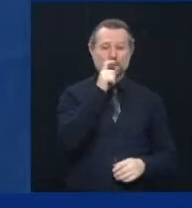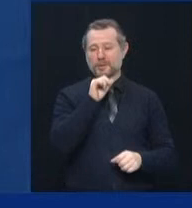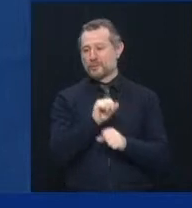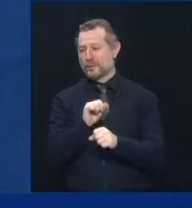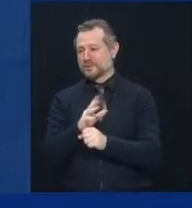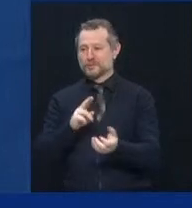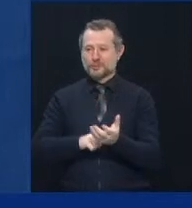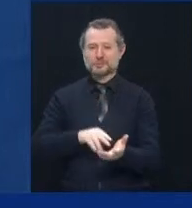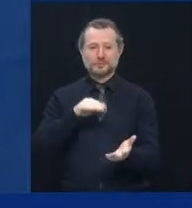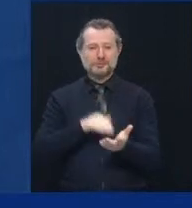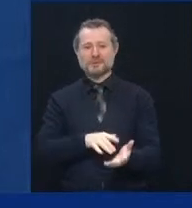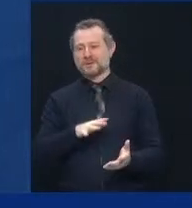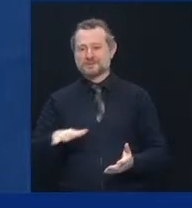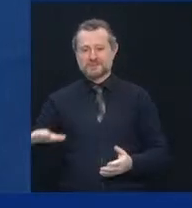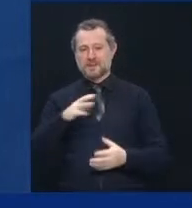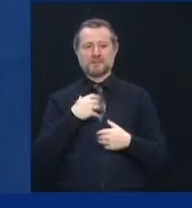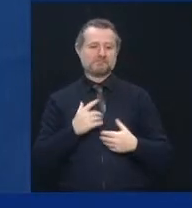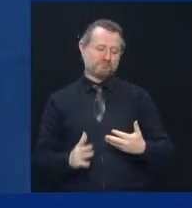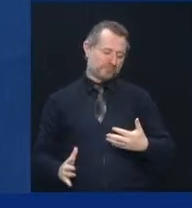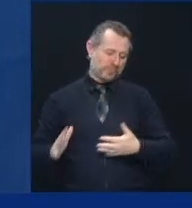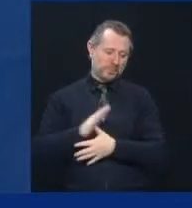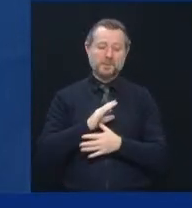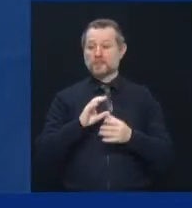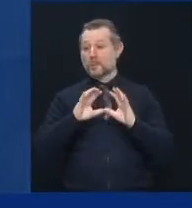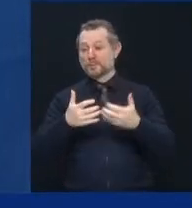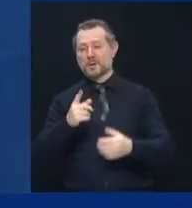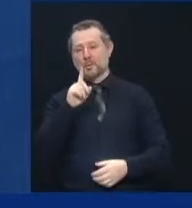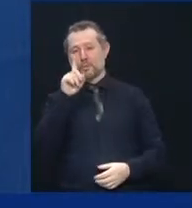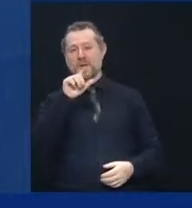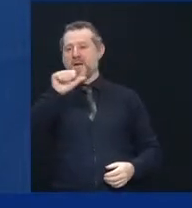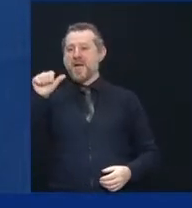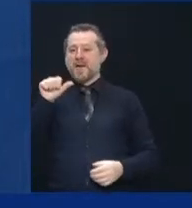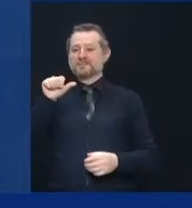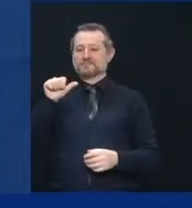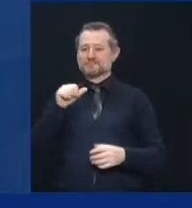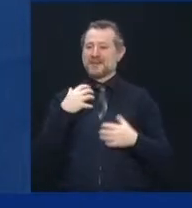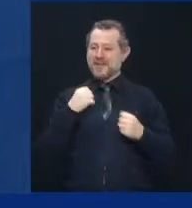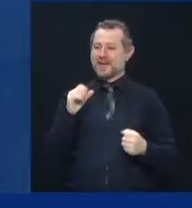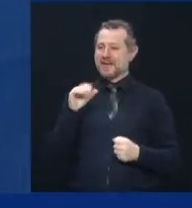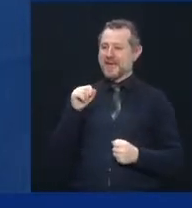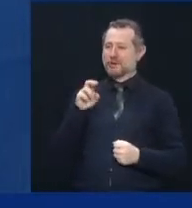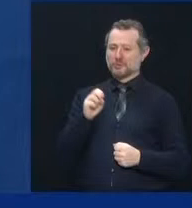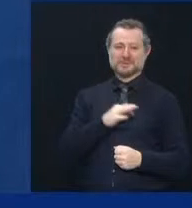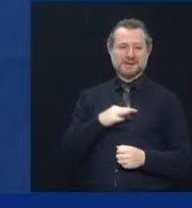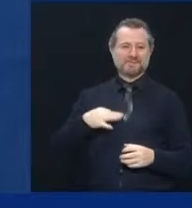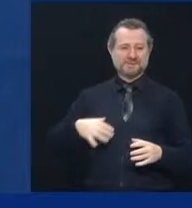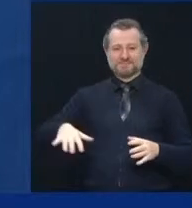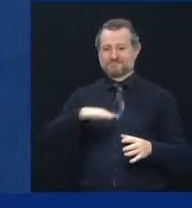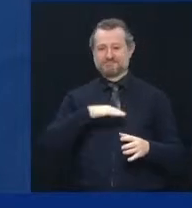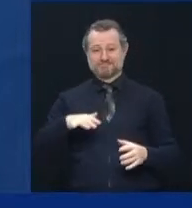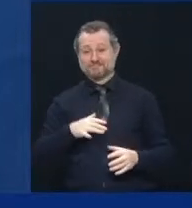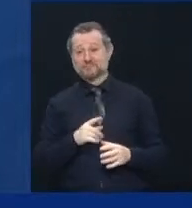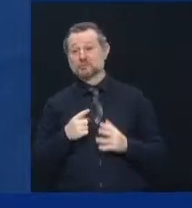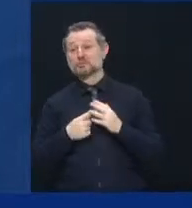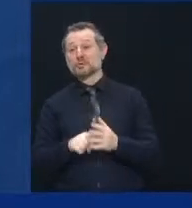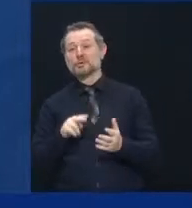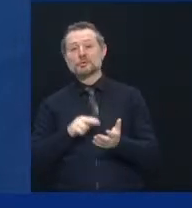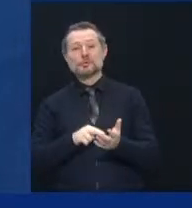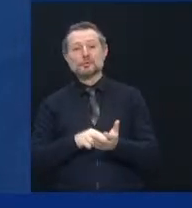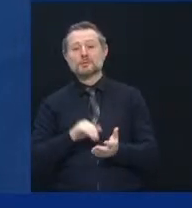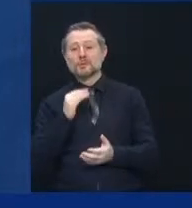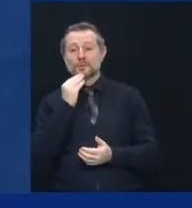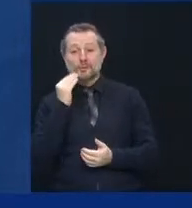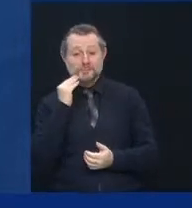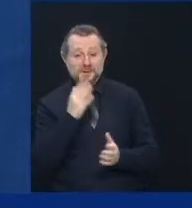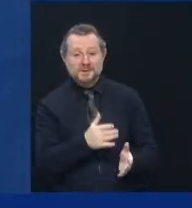priority, 1A, was healthcare staff. When this started, it was nursing homes and